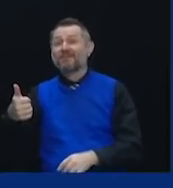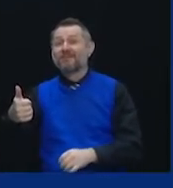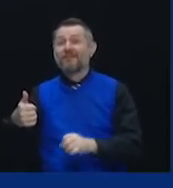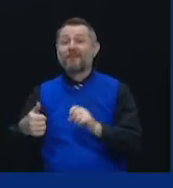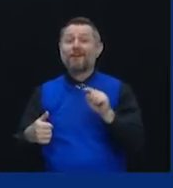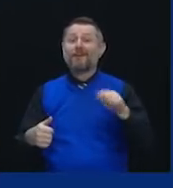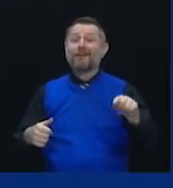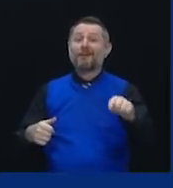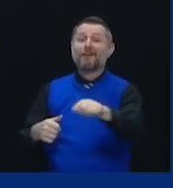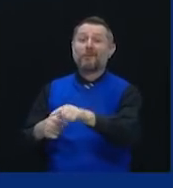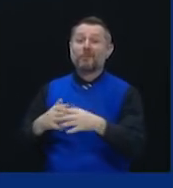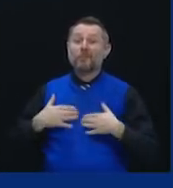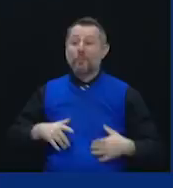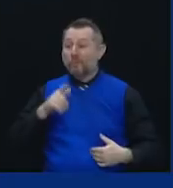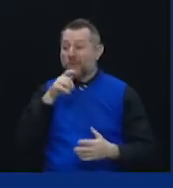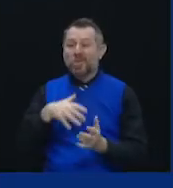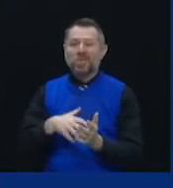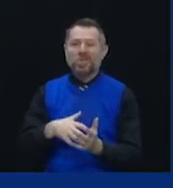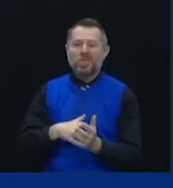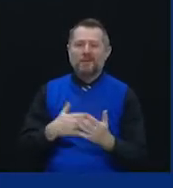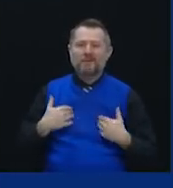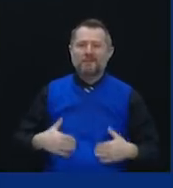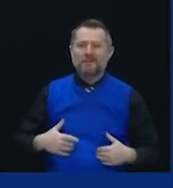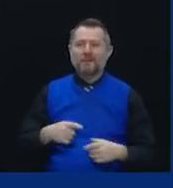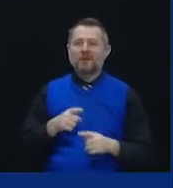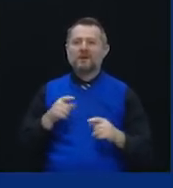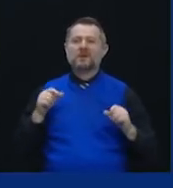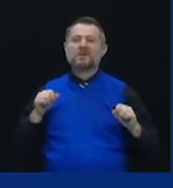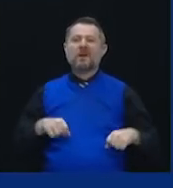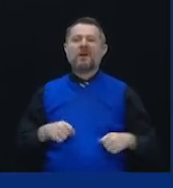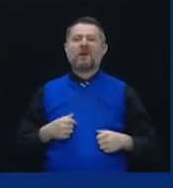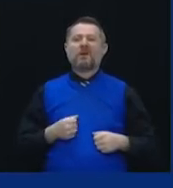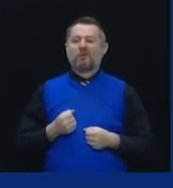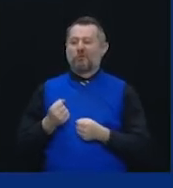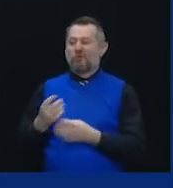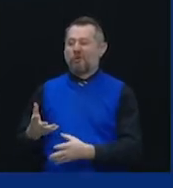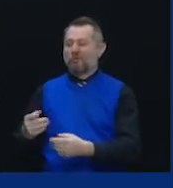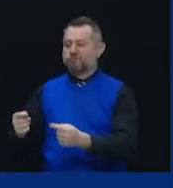strong, and you can wind up hurting someone, you can wind up killing someone.